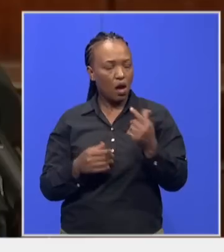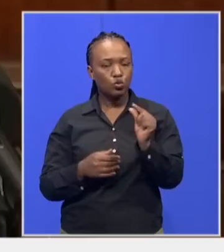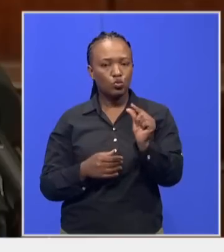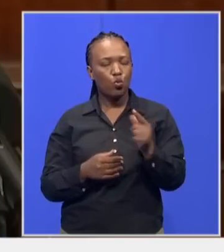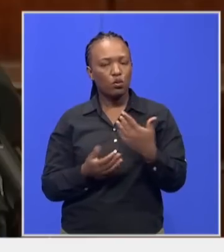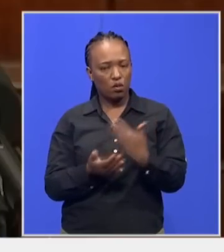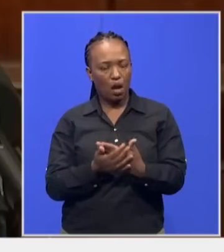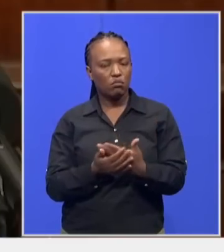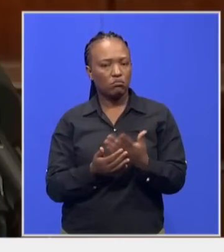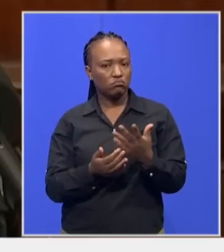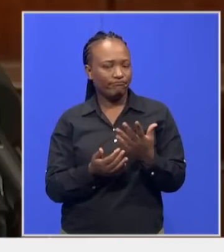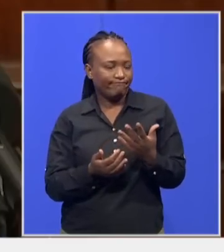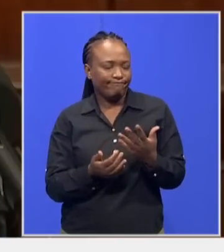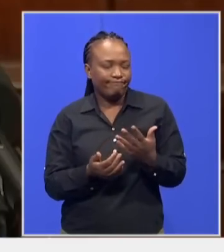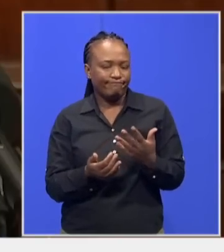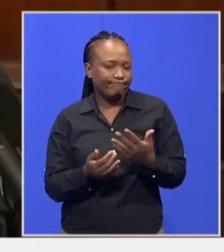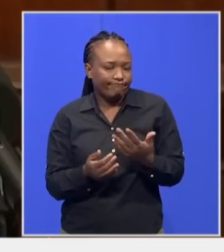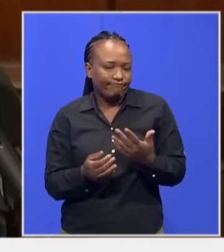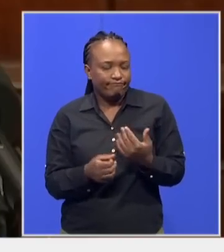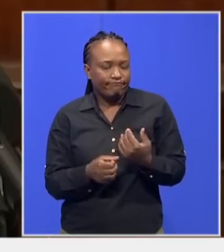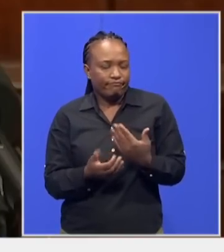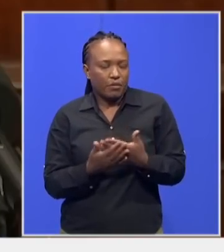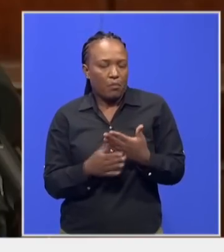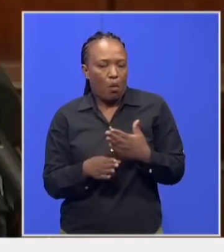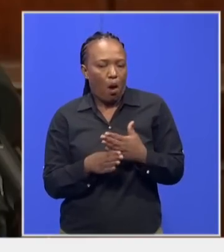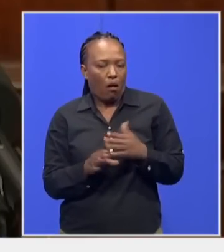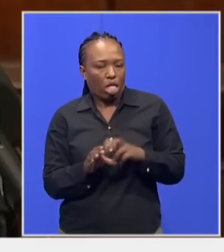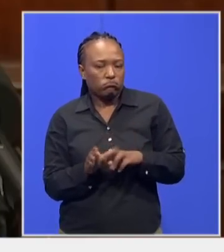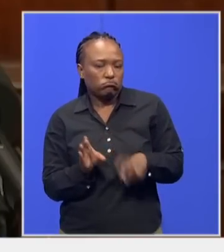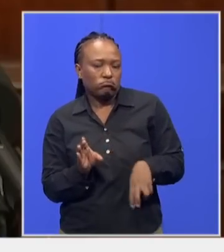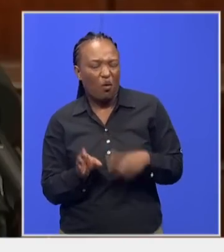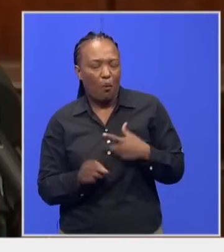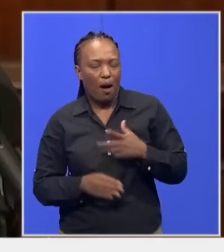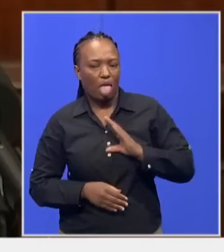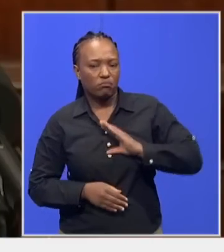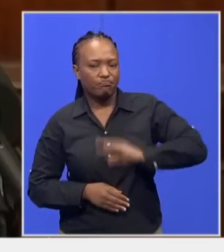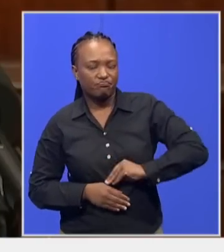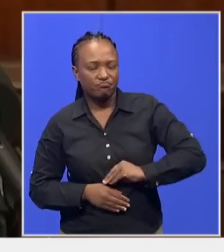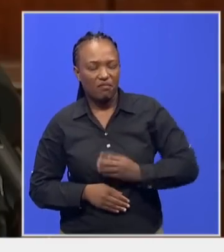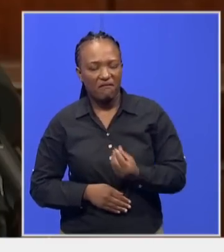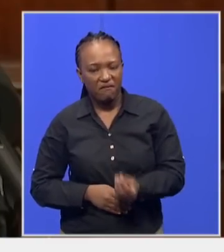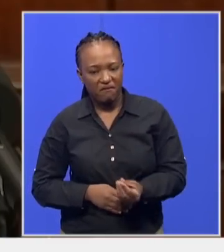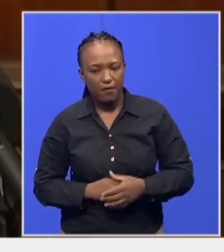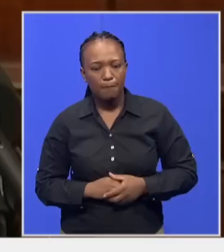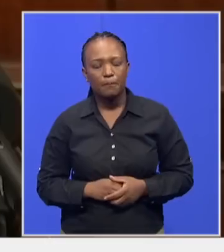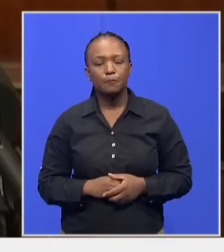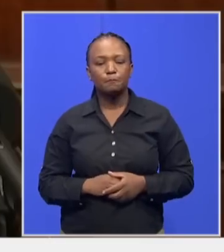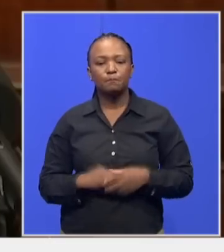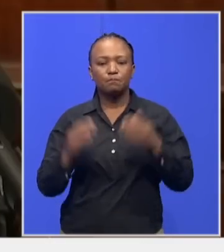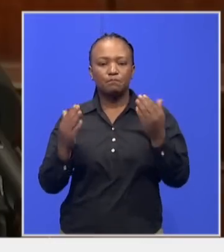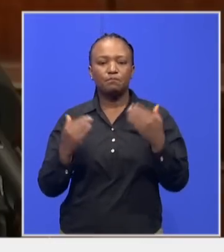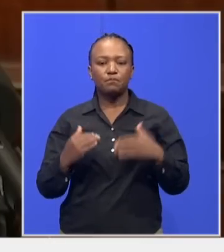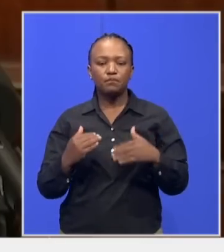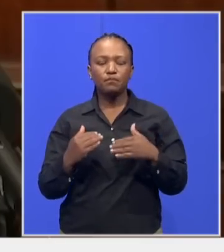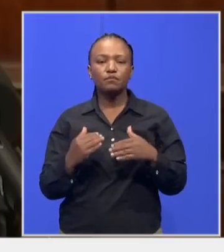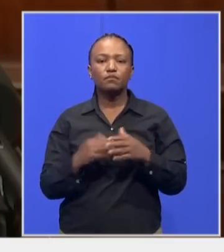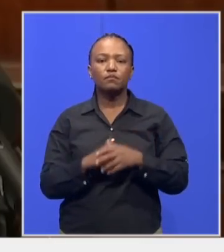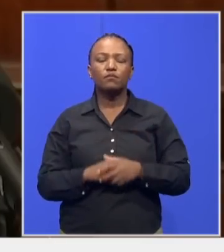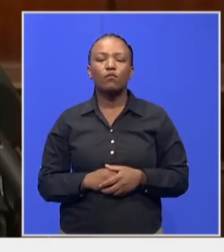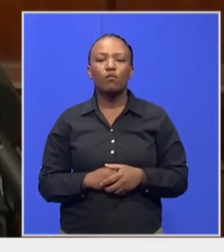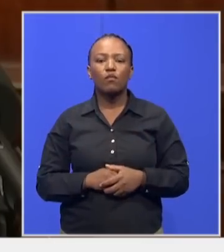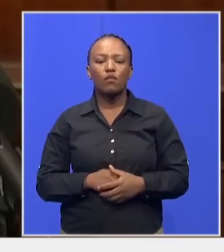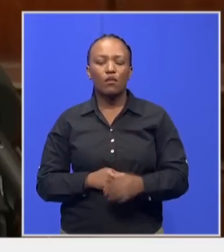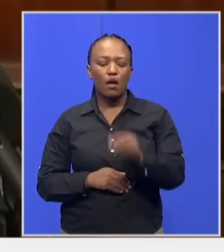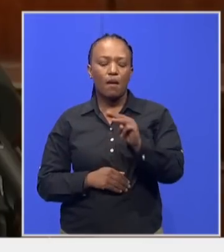a result of what is apparent, what is lying ahead. And then as I move, gallop towards the end, it's Mantla. Mantla,